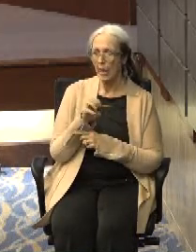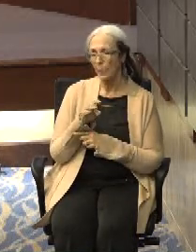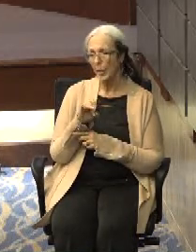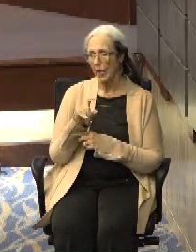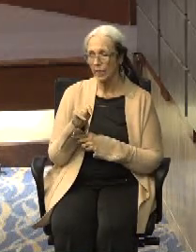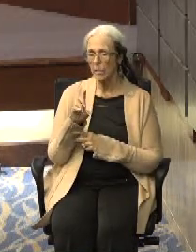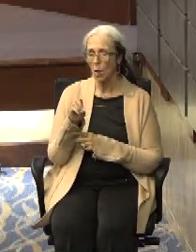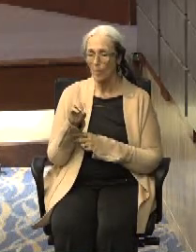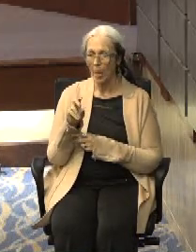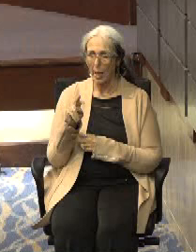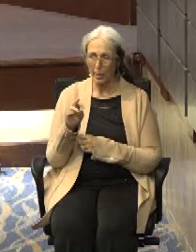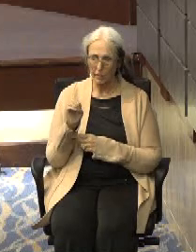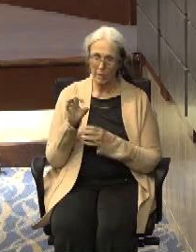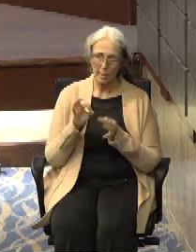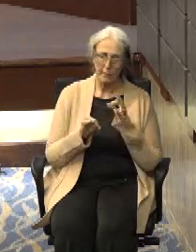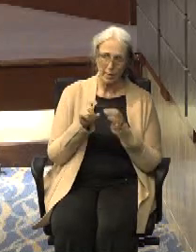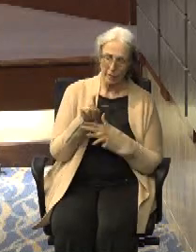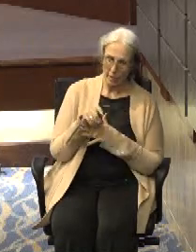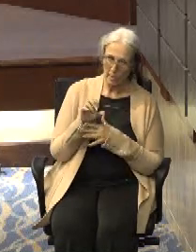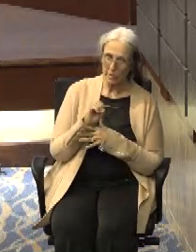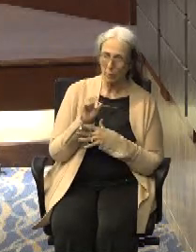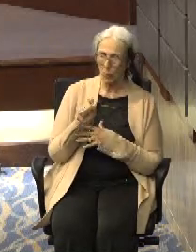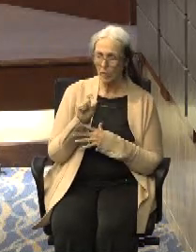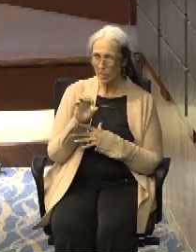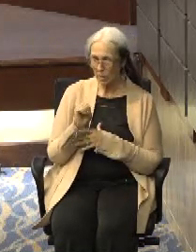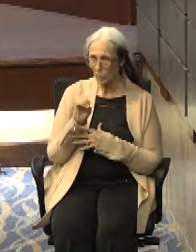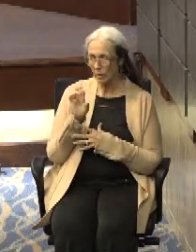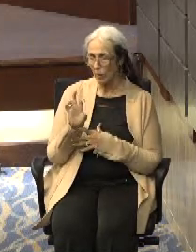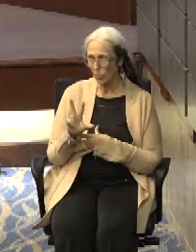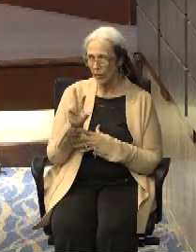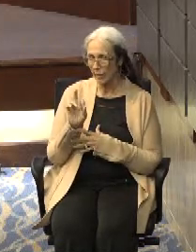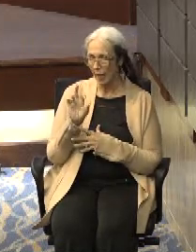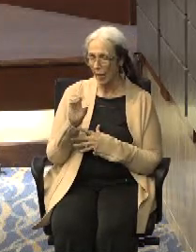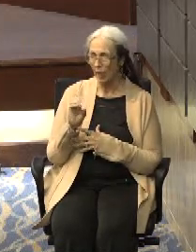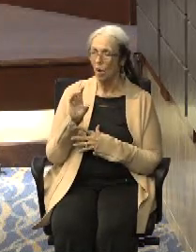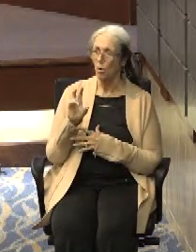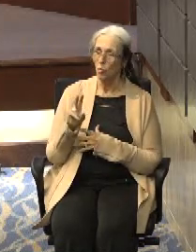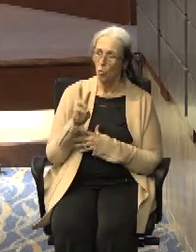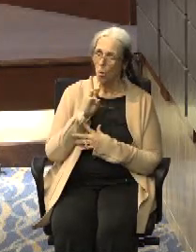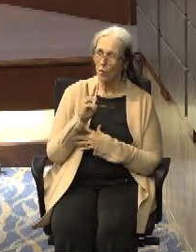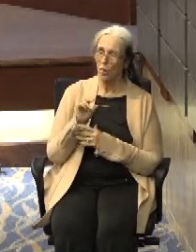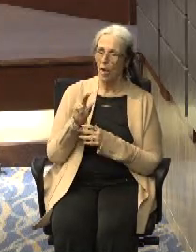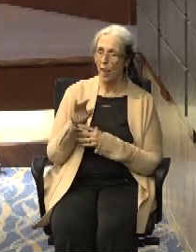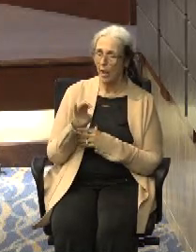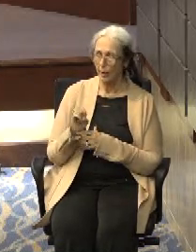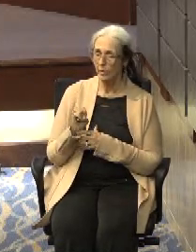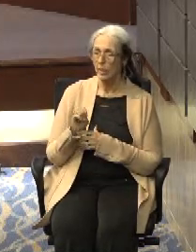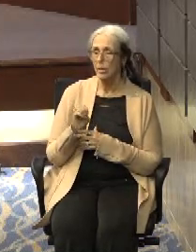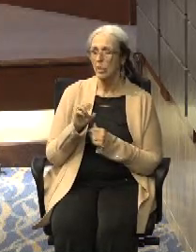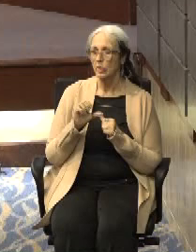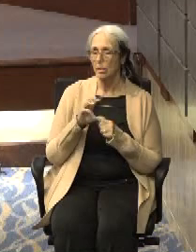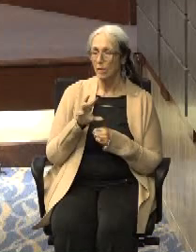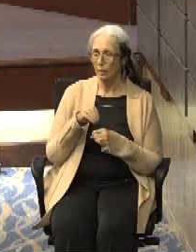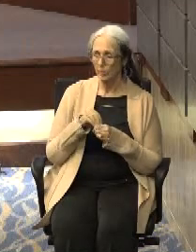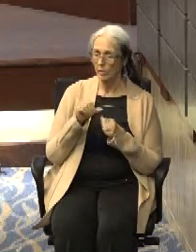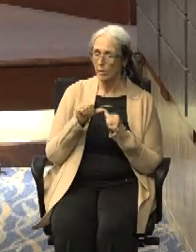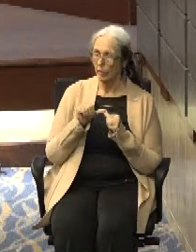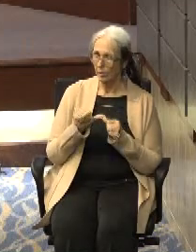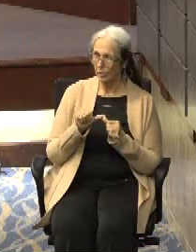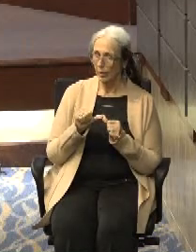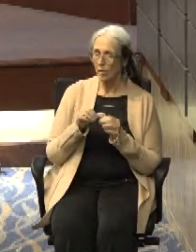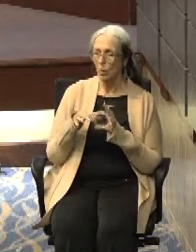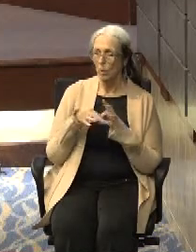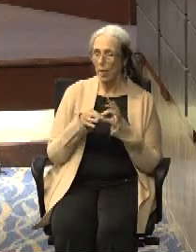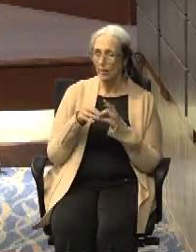becomes necessary, to acquire a 0.039-acre permanent waterline easement to include related appurtenances